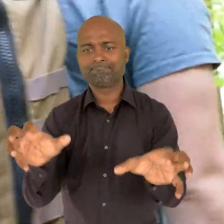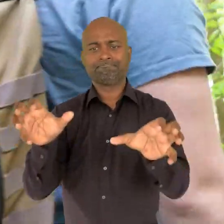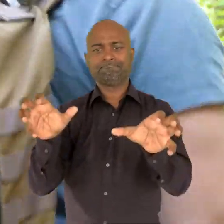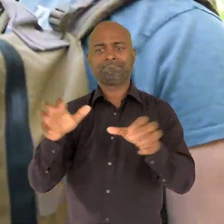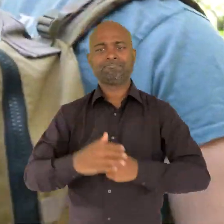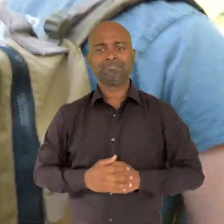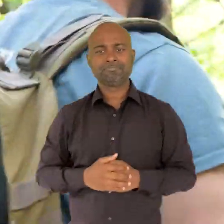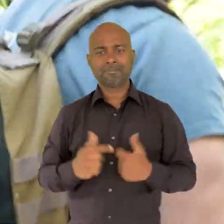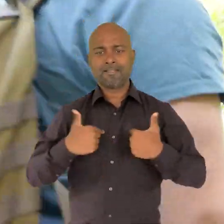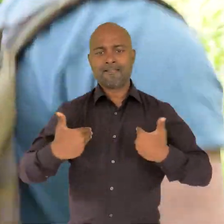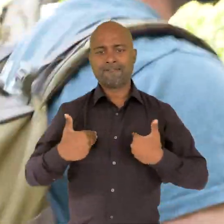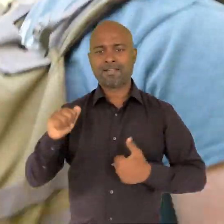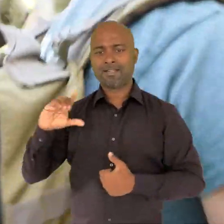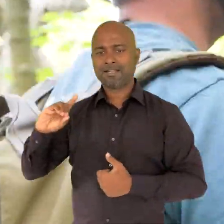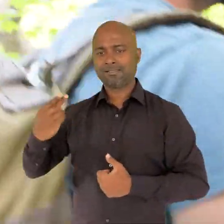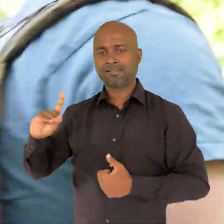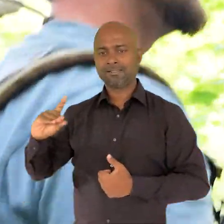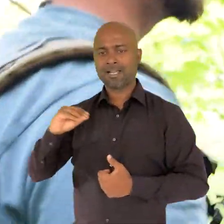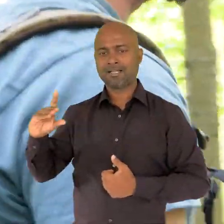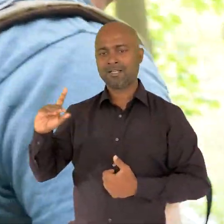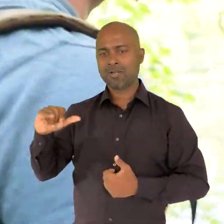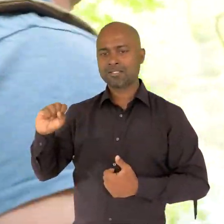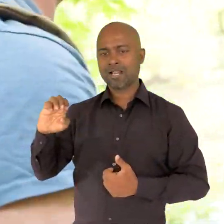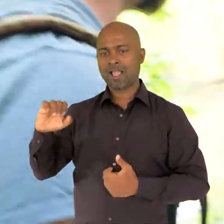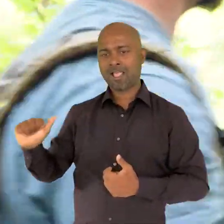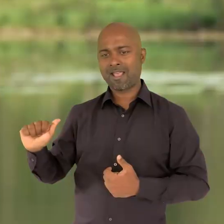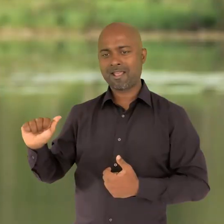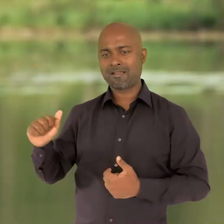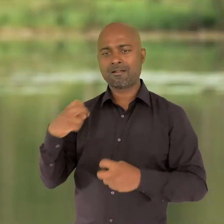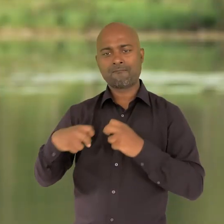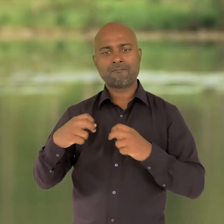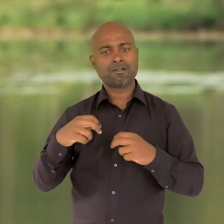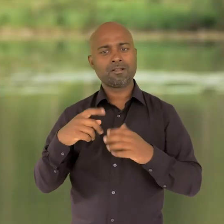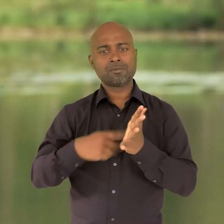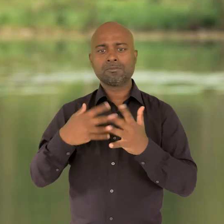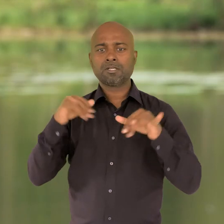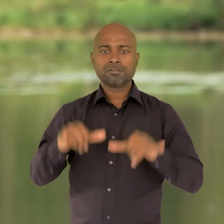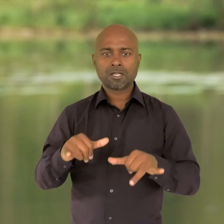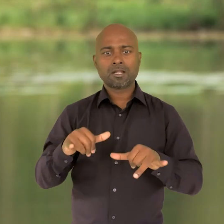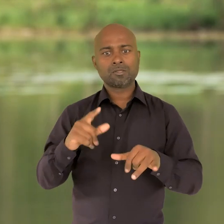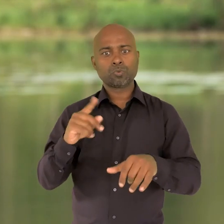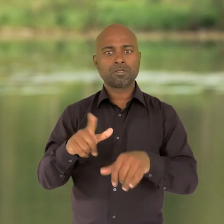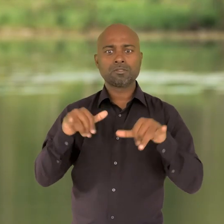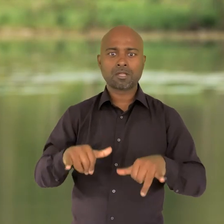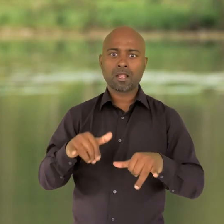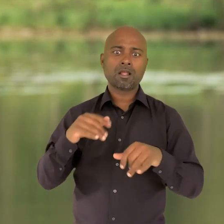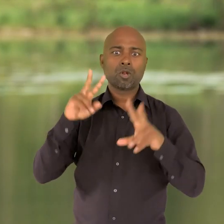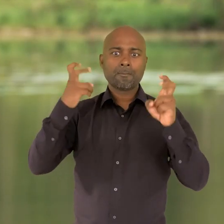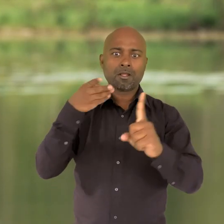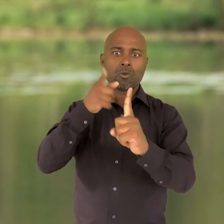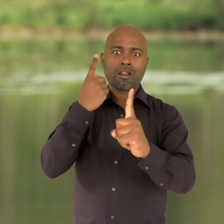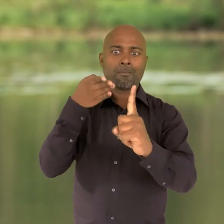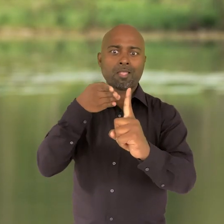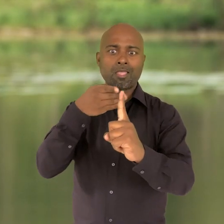on the hands-on side of things. With having ADHD and dyslexia, it's tough sometimes to stay